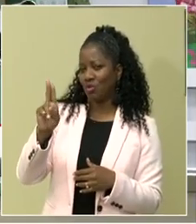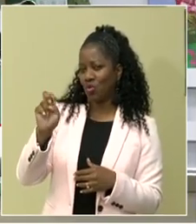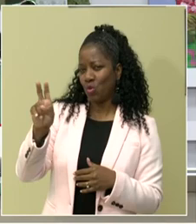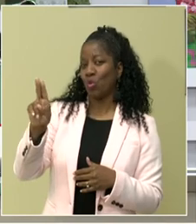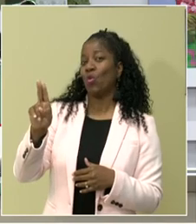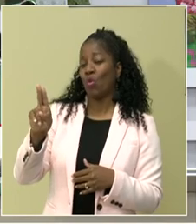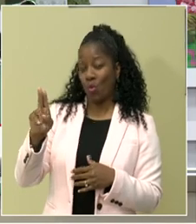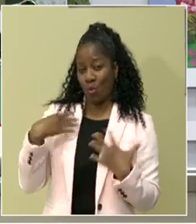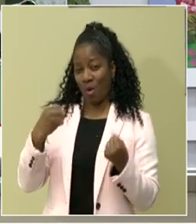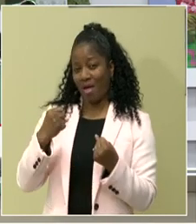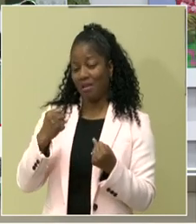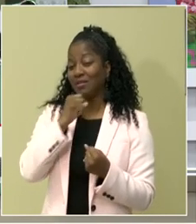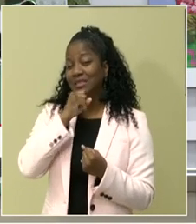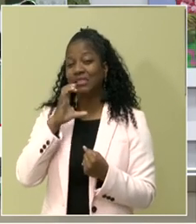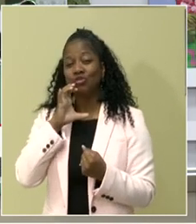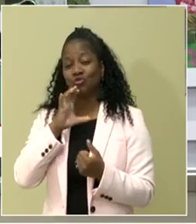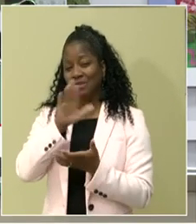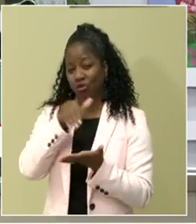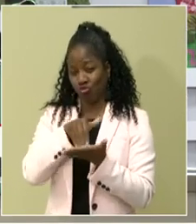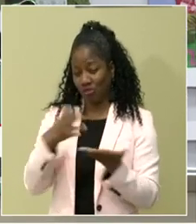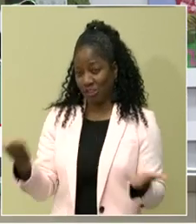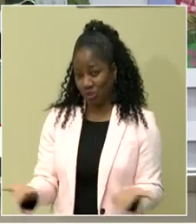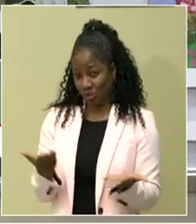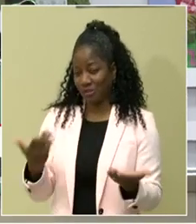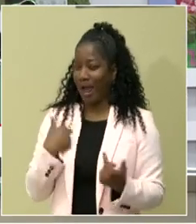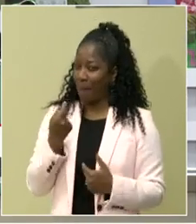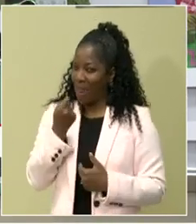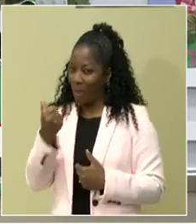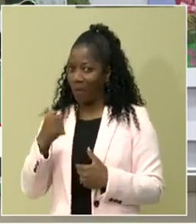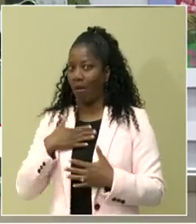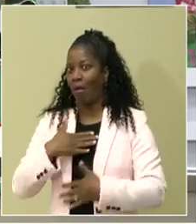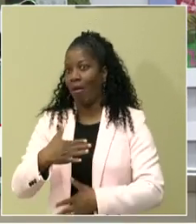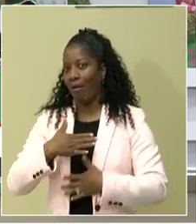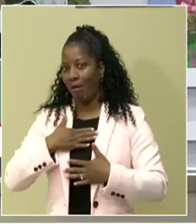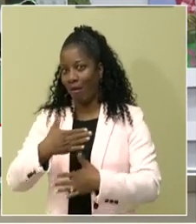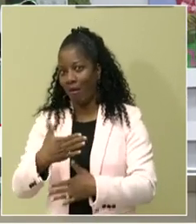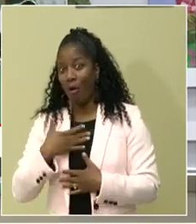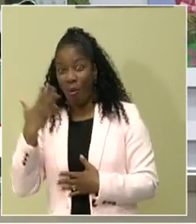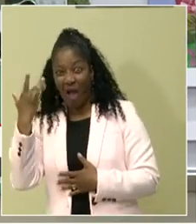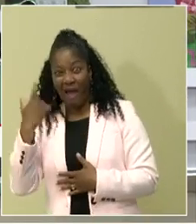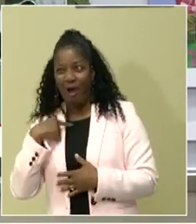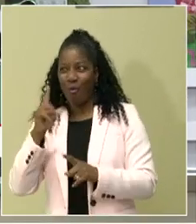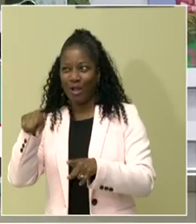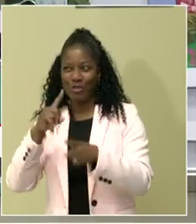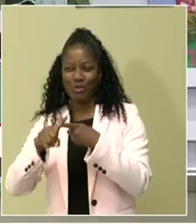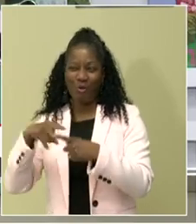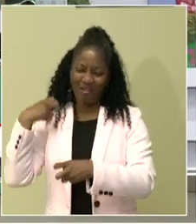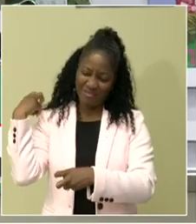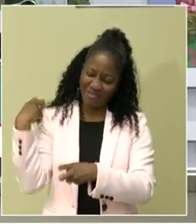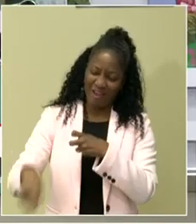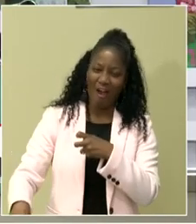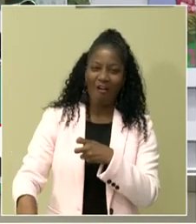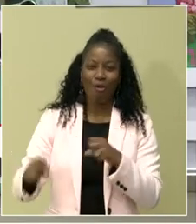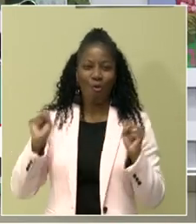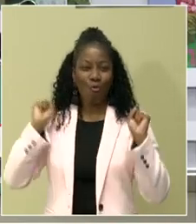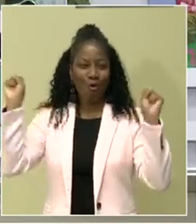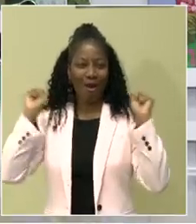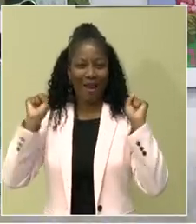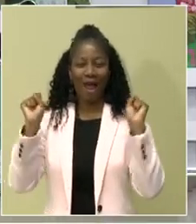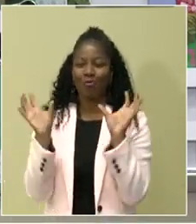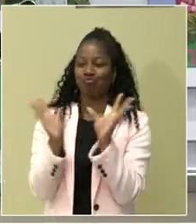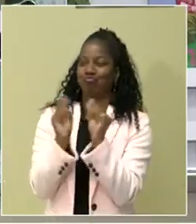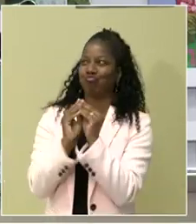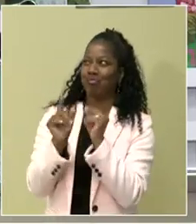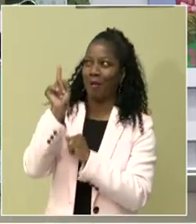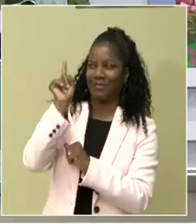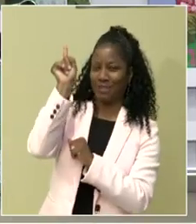1. I'm a little out of breath because I was just in a very tough workout session upstairs. You